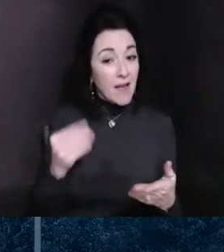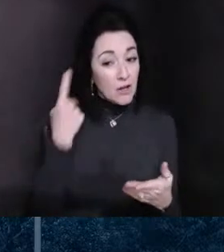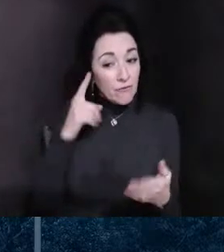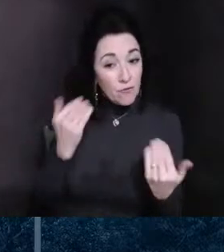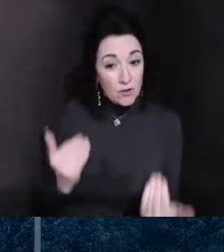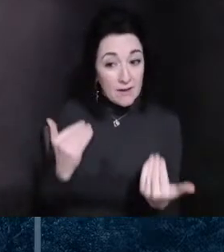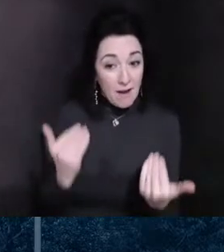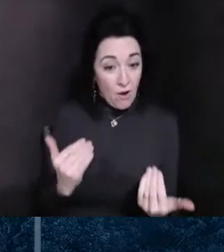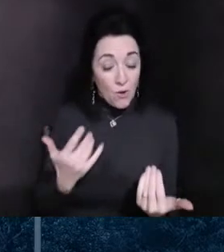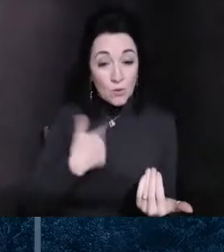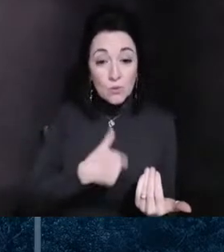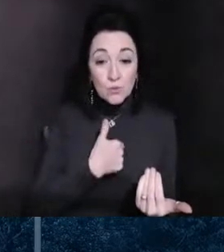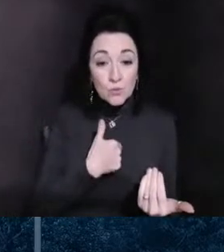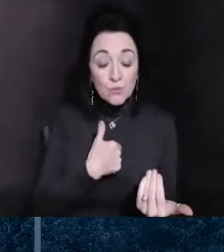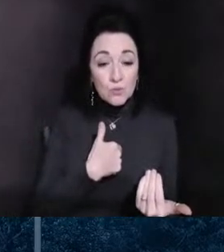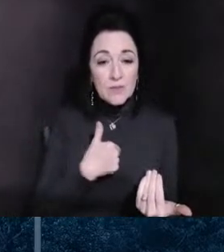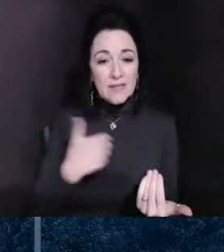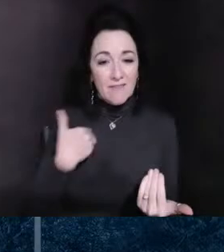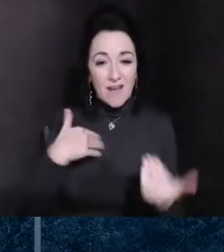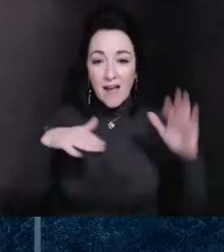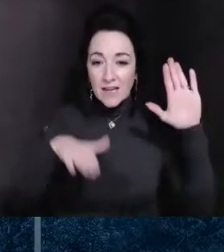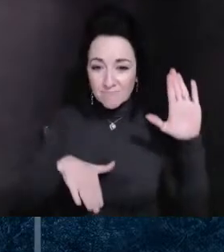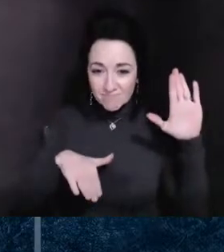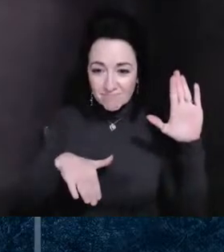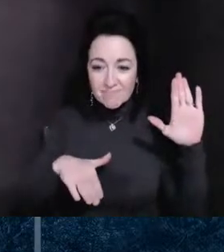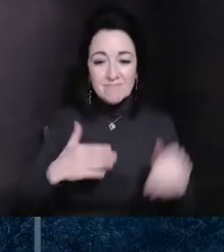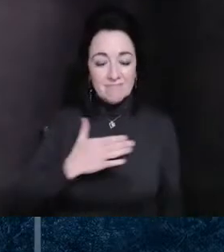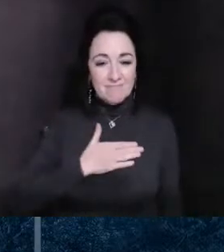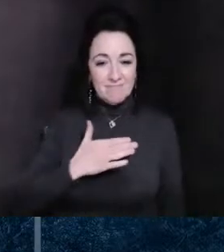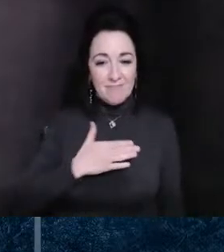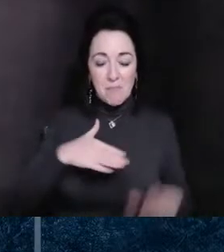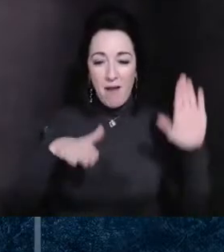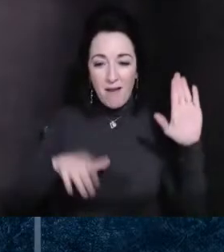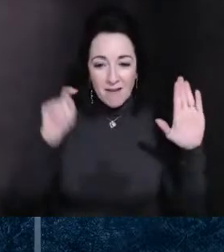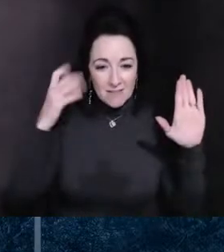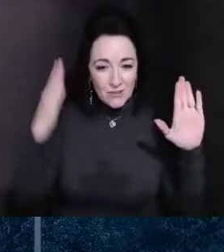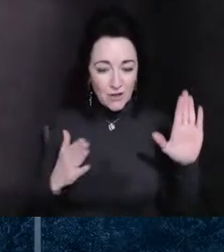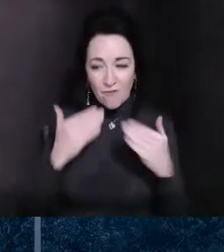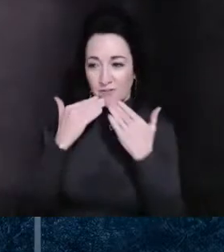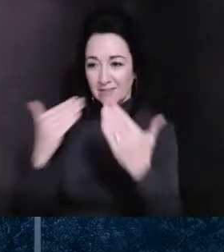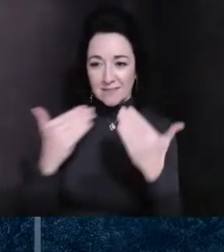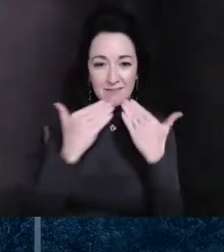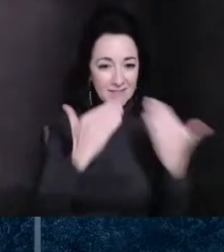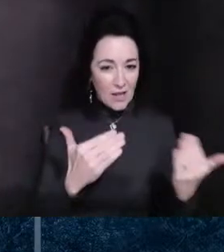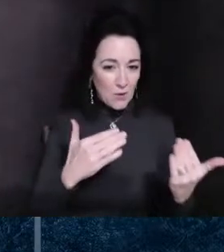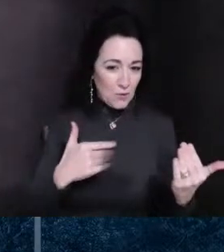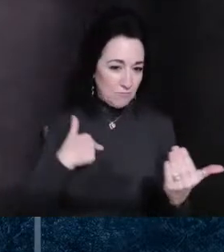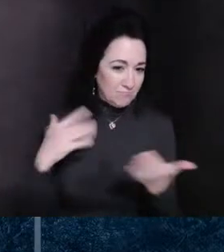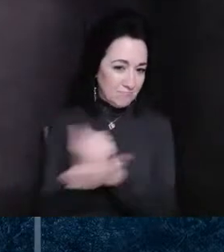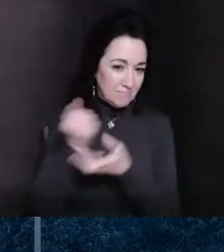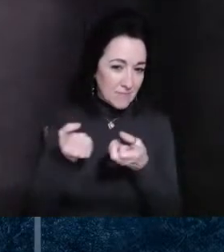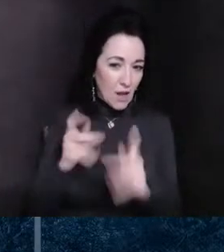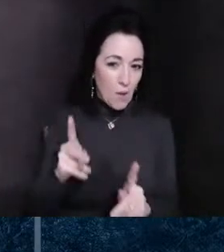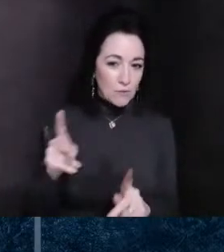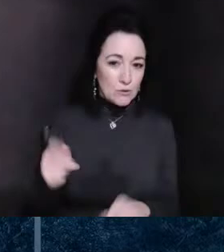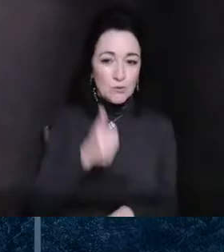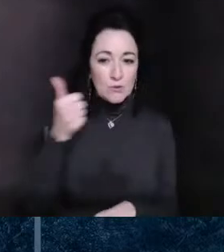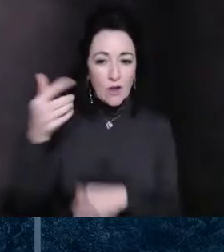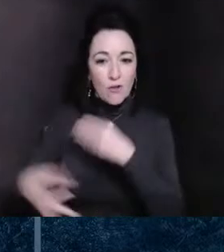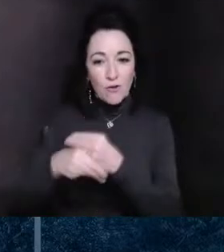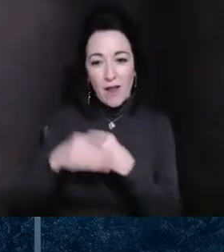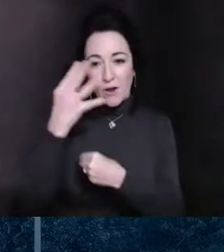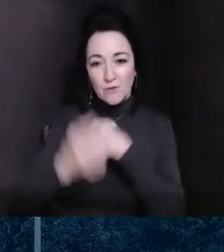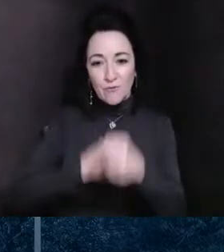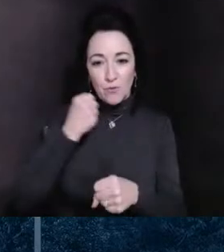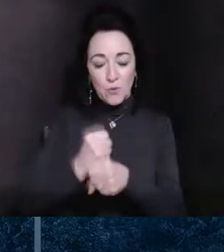had the swearing in, my swearing in as governor. Thank you for the opportunity to serve another 4 years as your